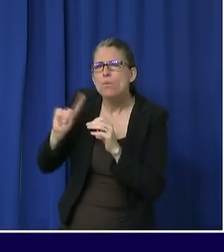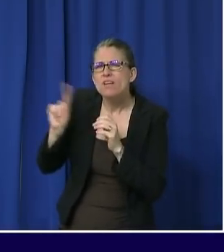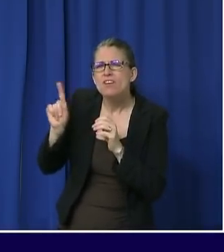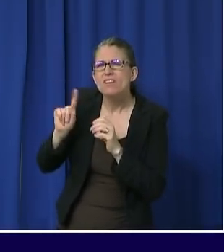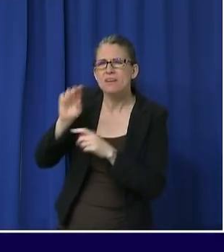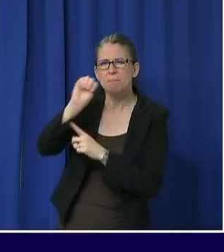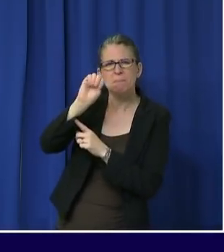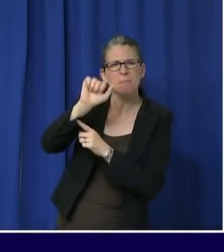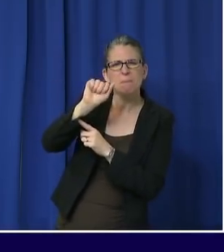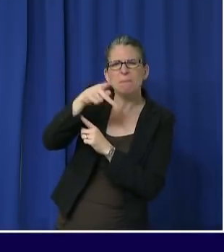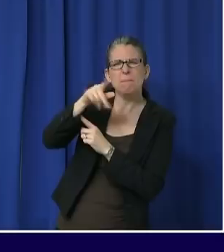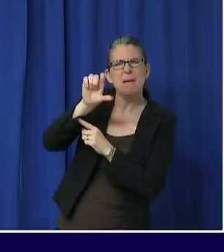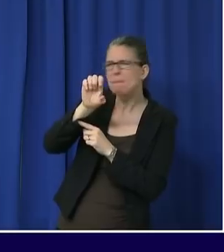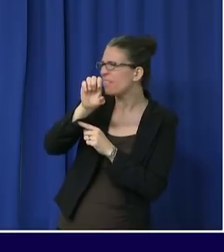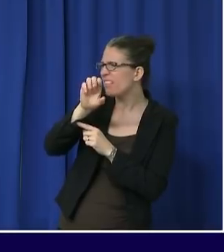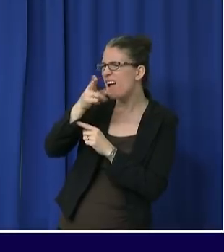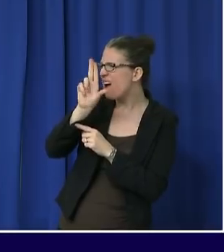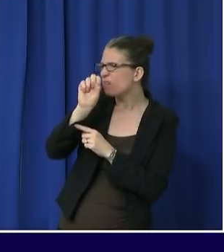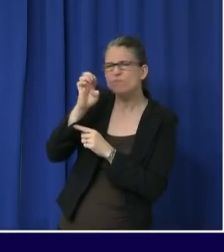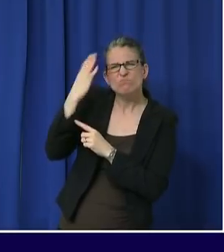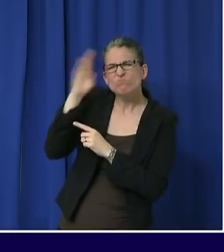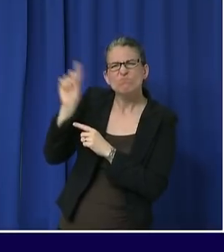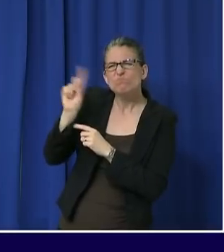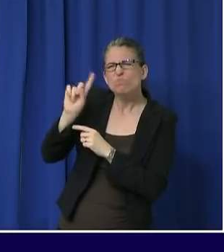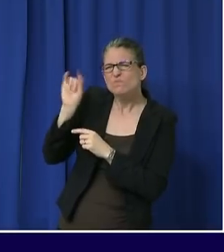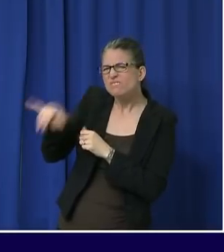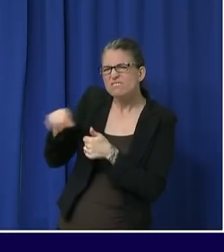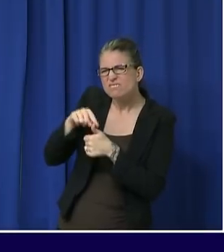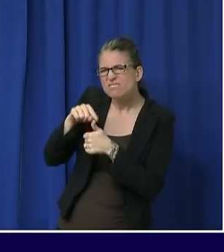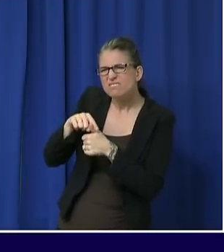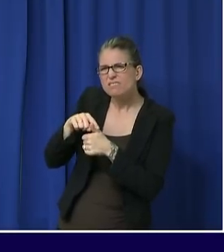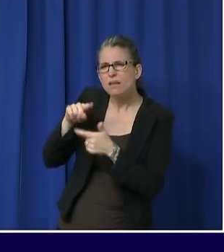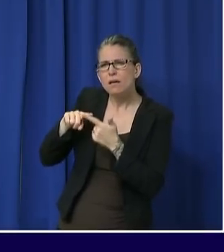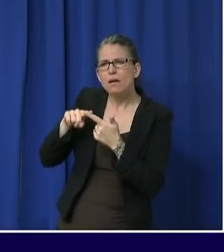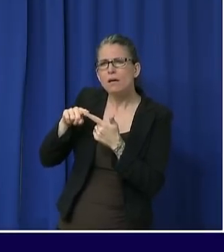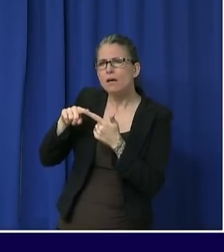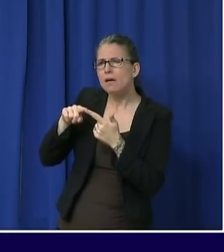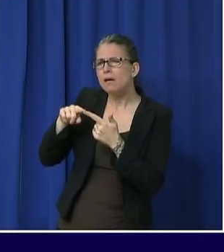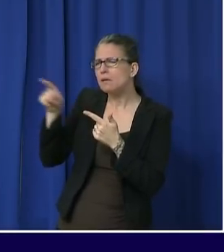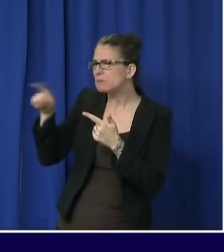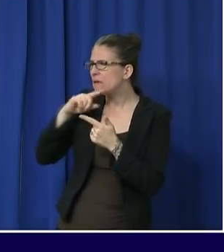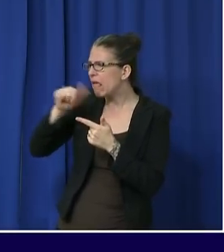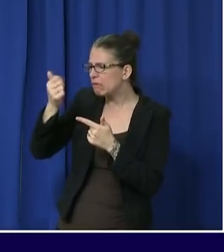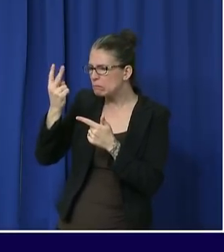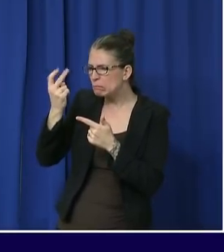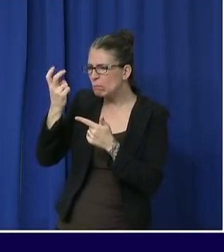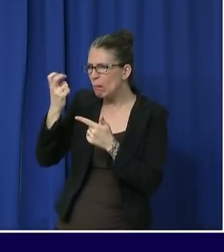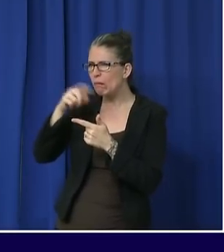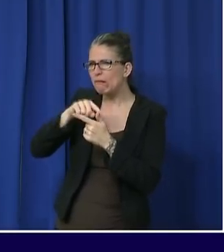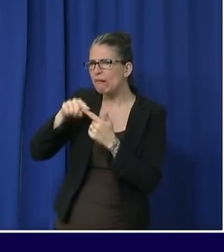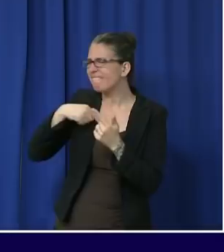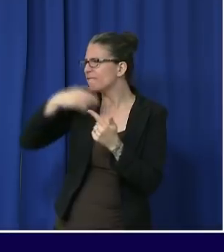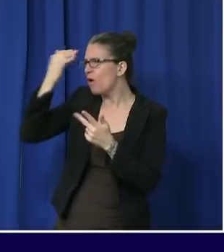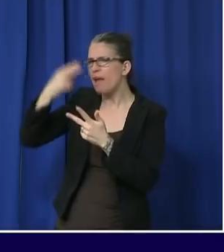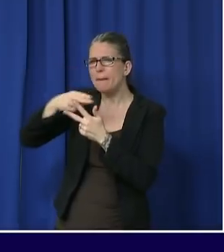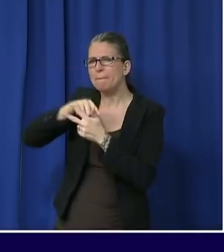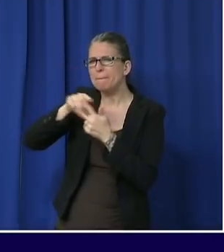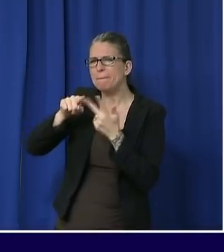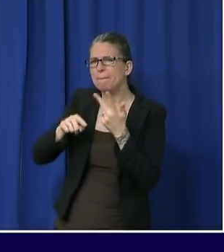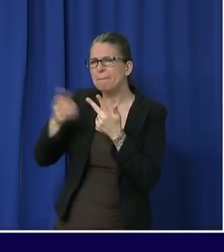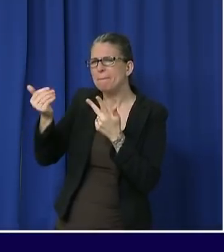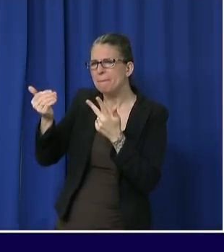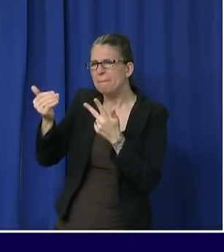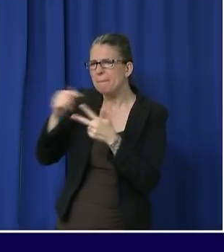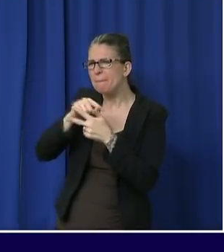House, and then as you mentioned, the third one was in Brunswick, but then there was a second in there that I didn't get a town for.